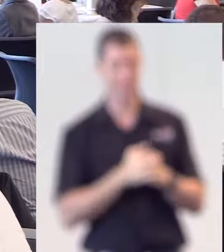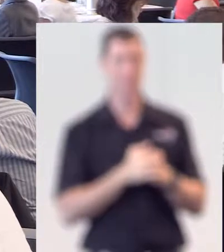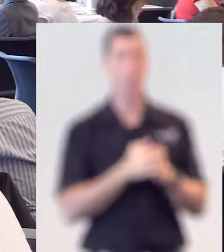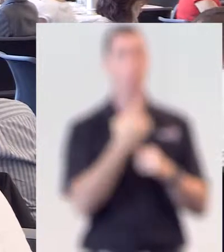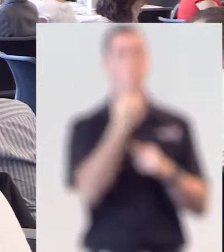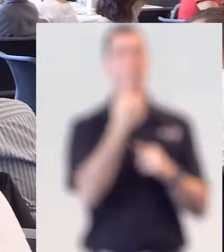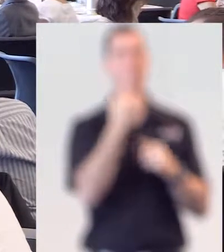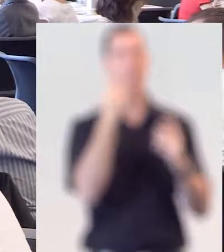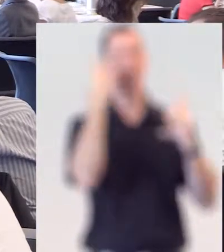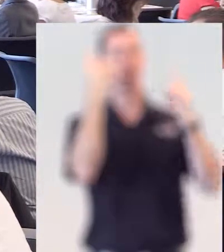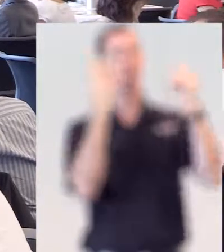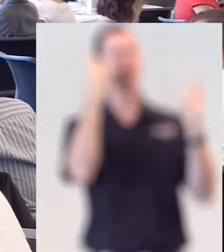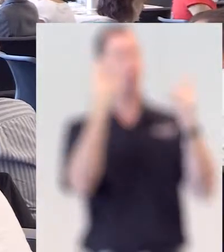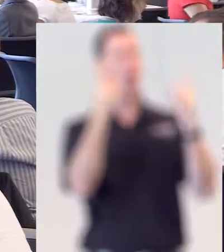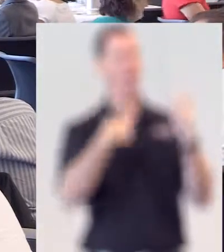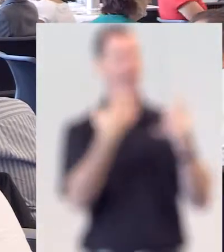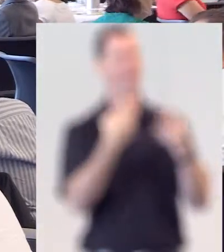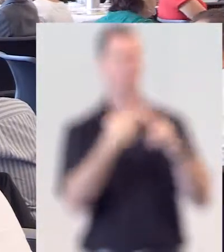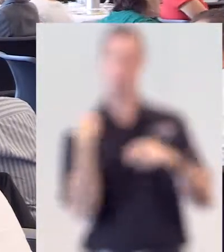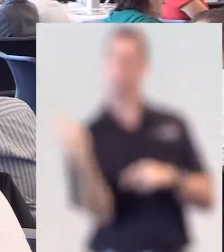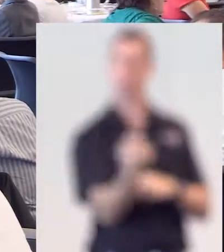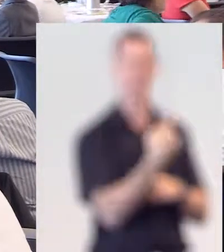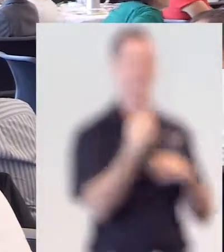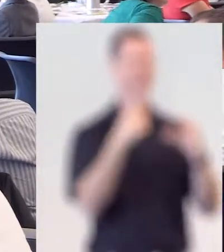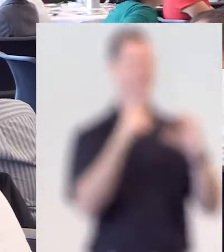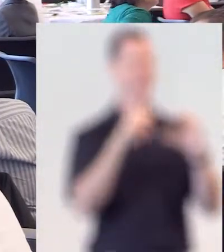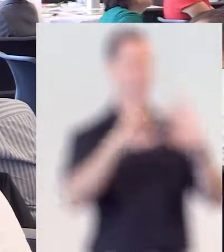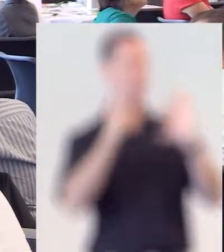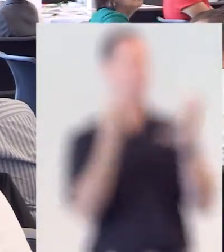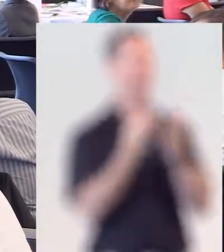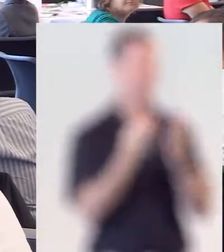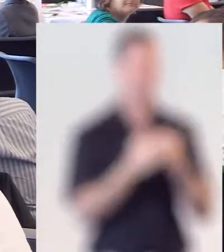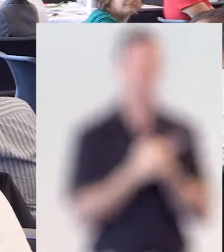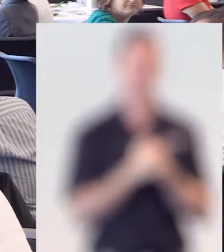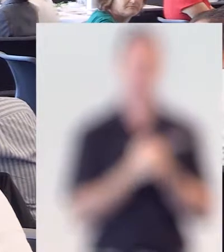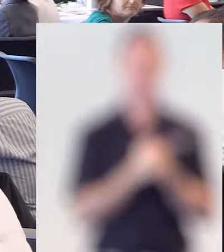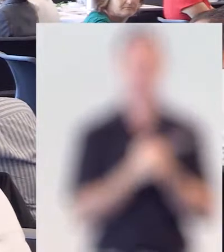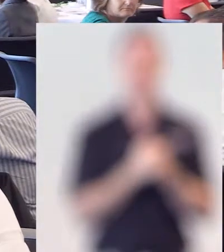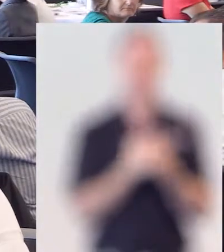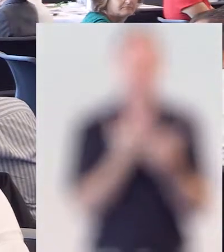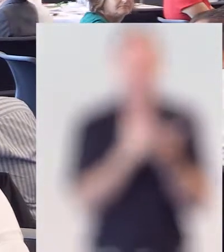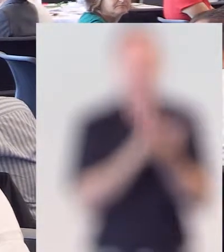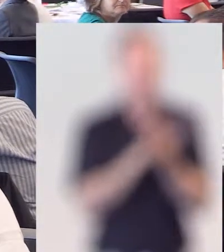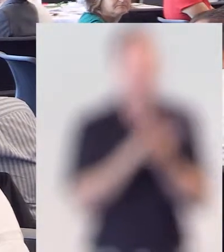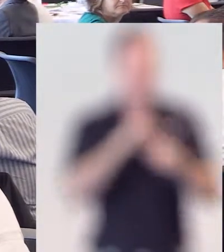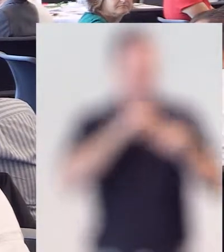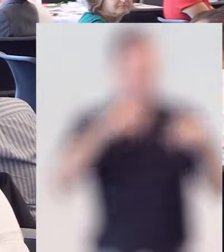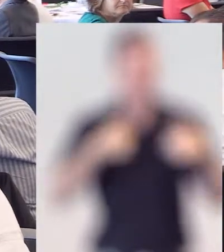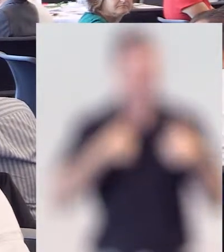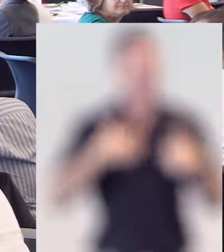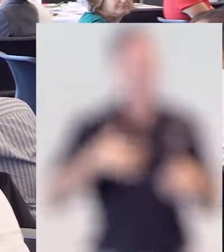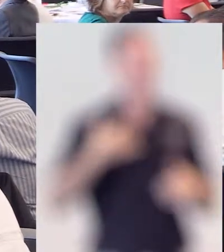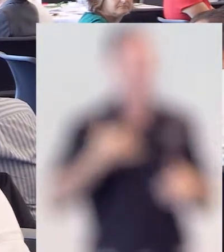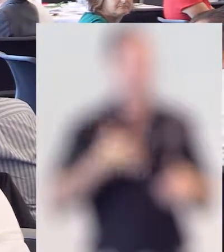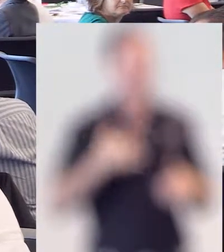concerns I have for all of us as organisations isn't just about workforce management, is how are we going to survive